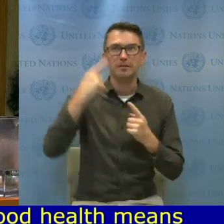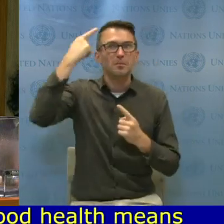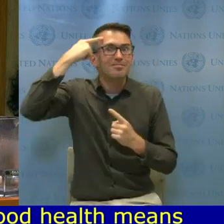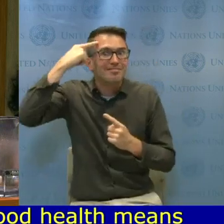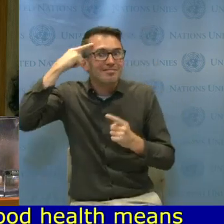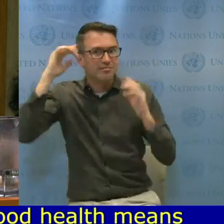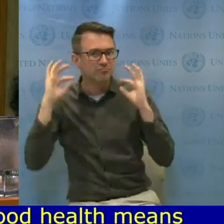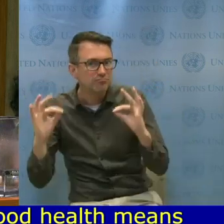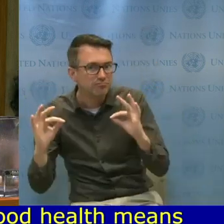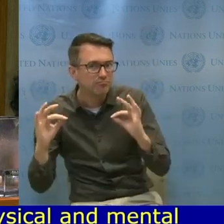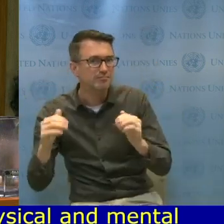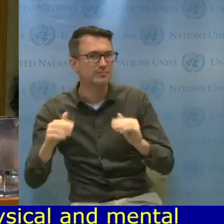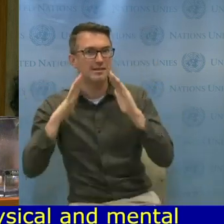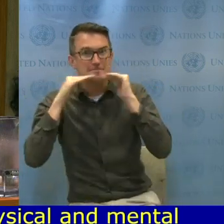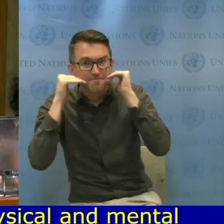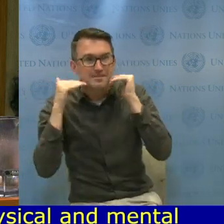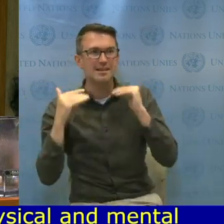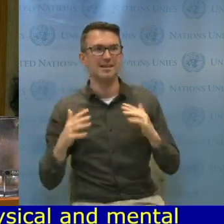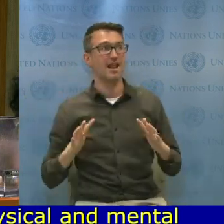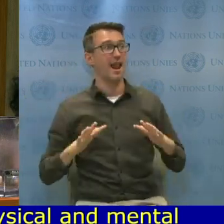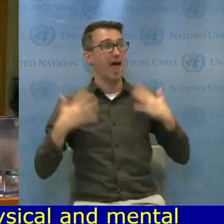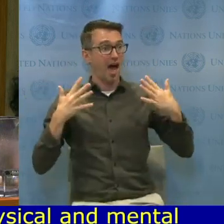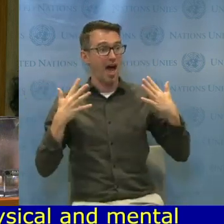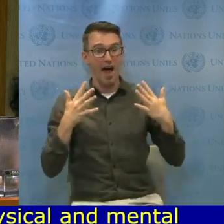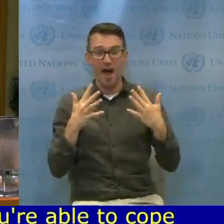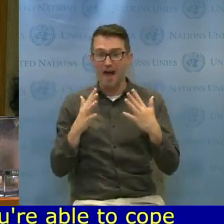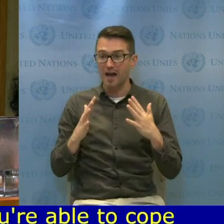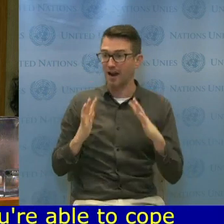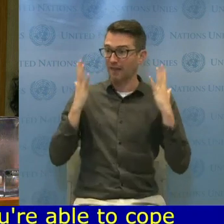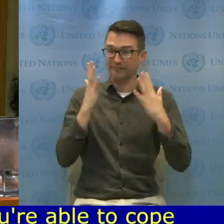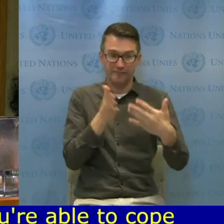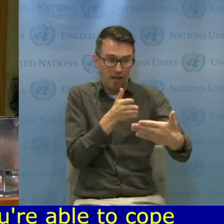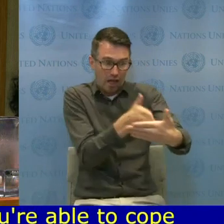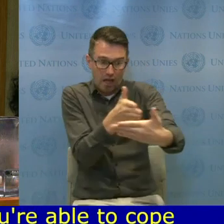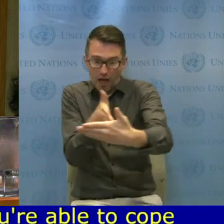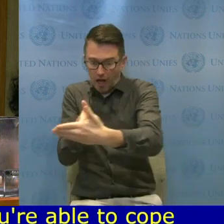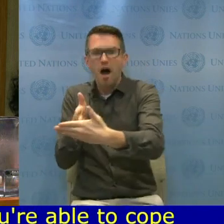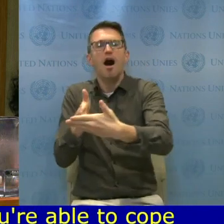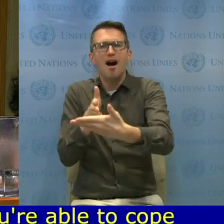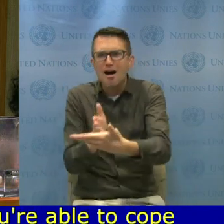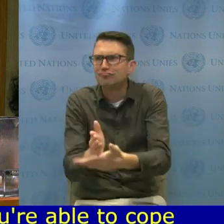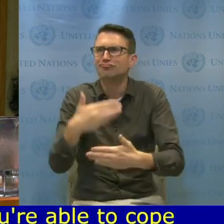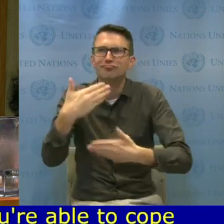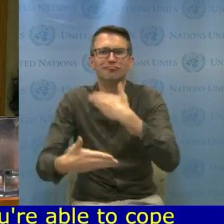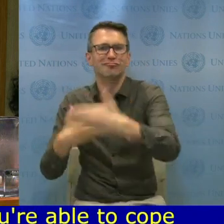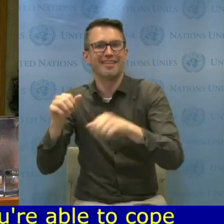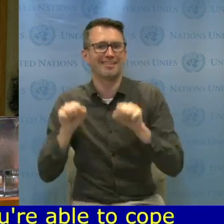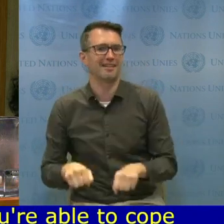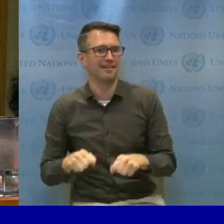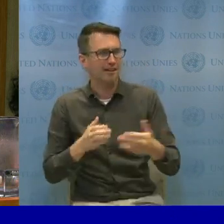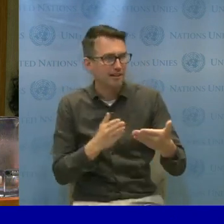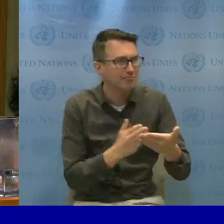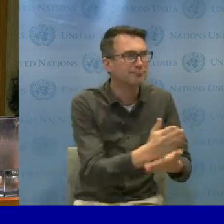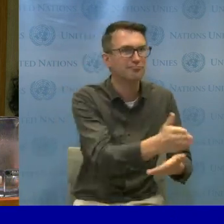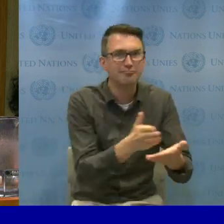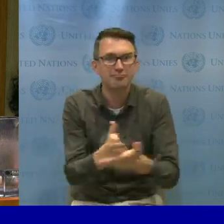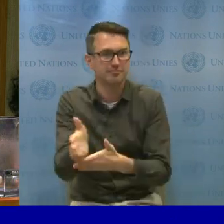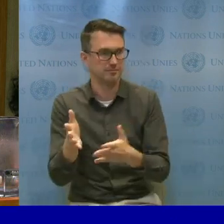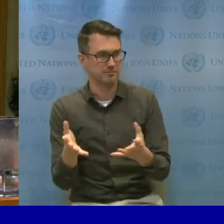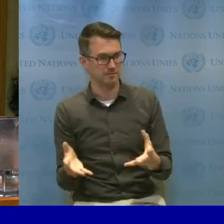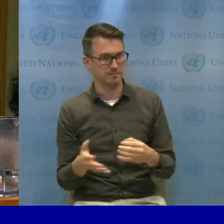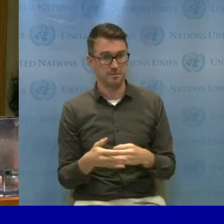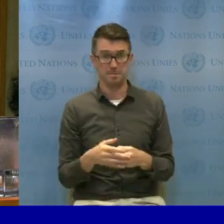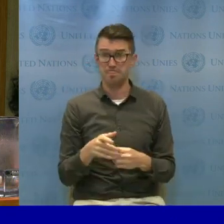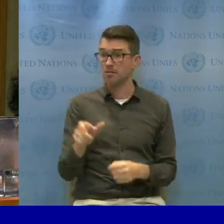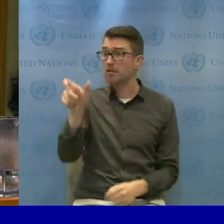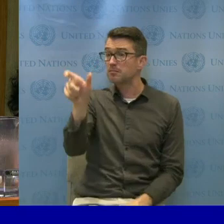people with disabilities, their health and their disability are often mixed up. Many of us still struggle to get away